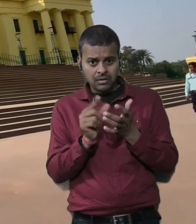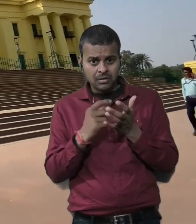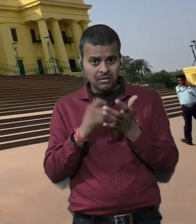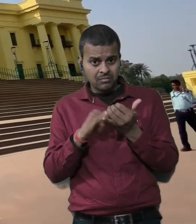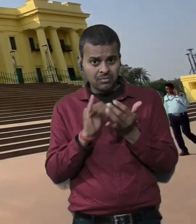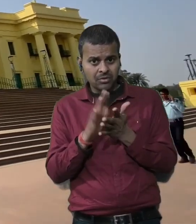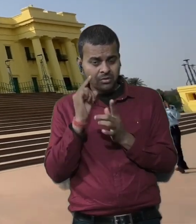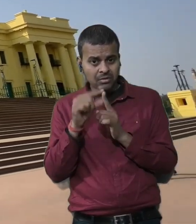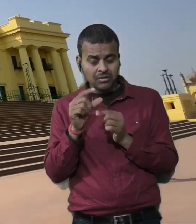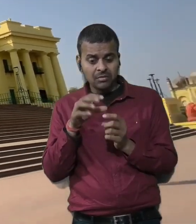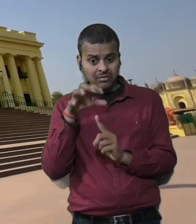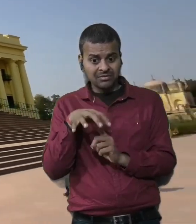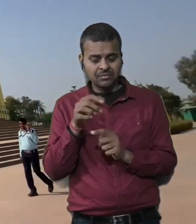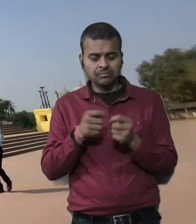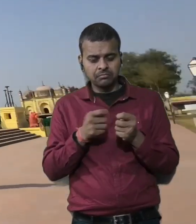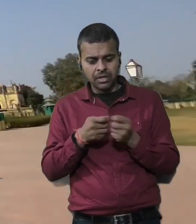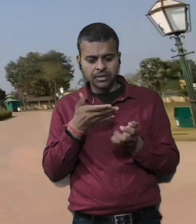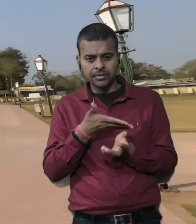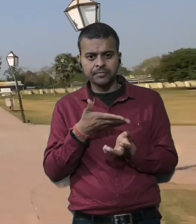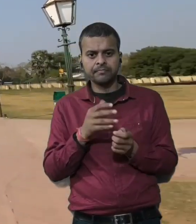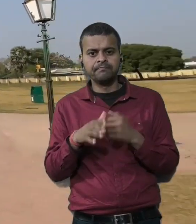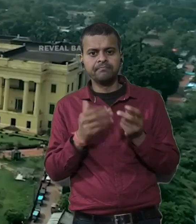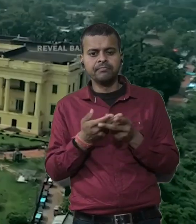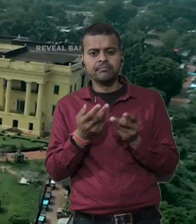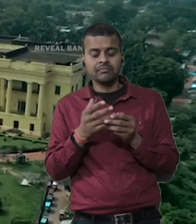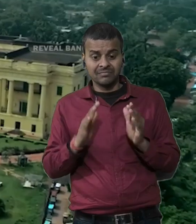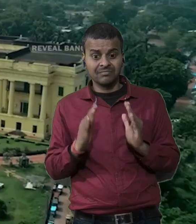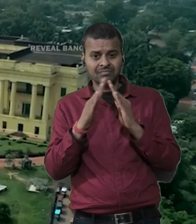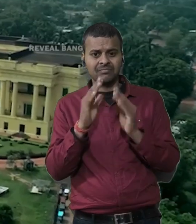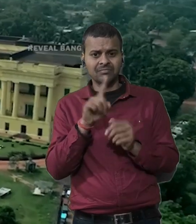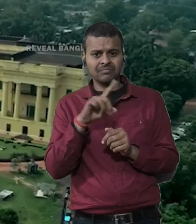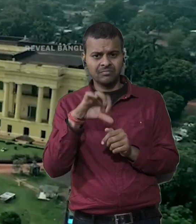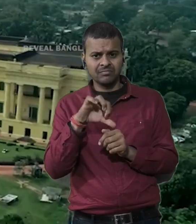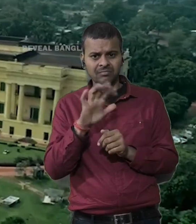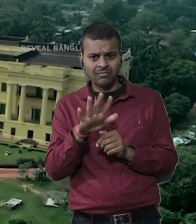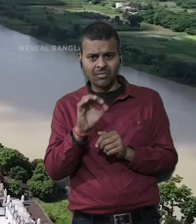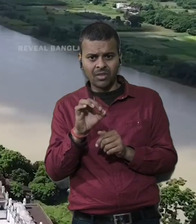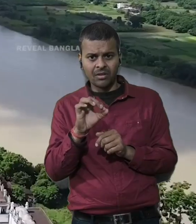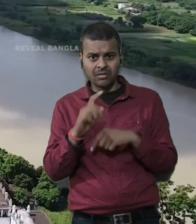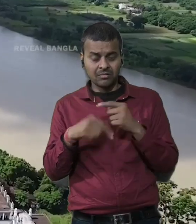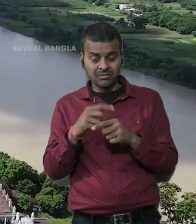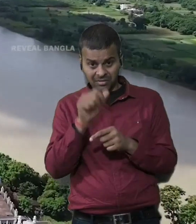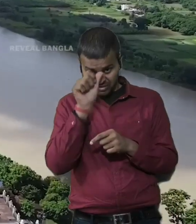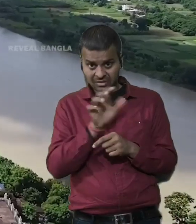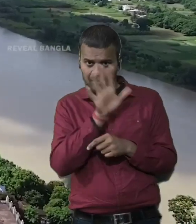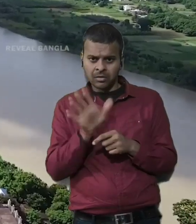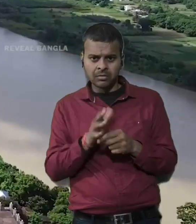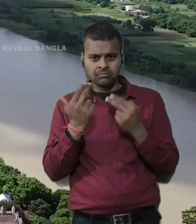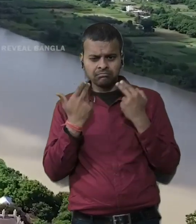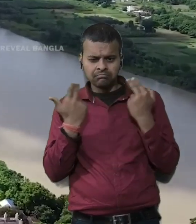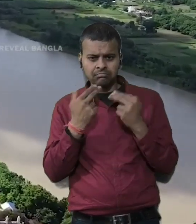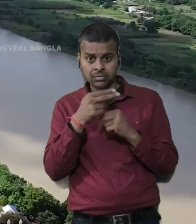and preserve, it was converted into museum which was being maintained by Murshidabad Estate.